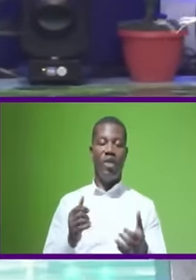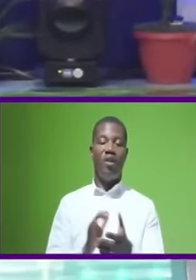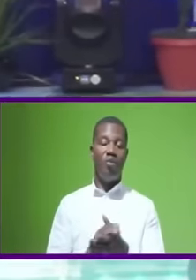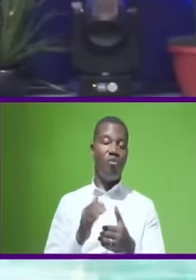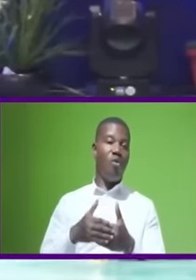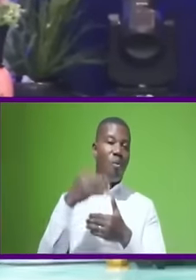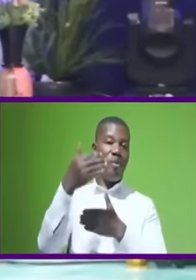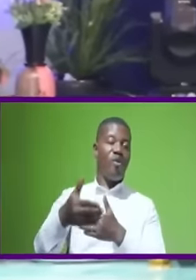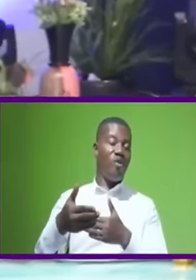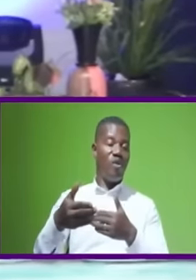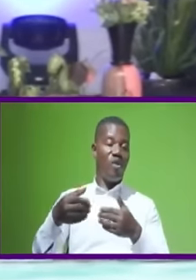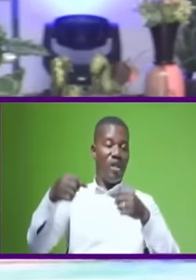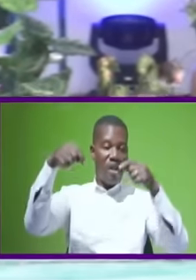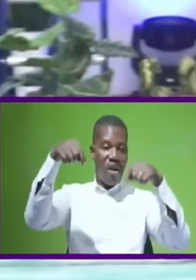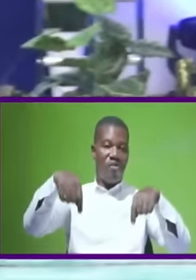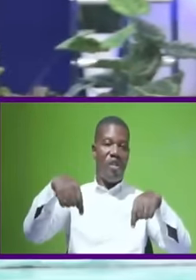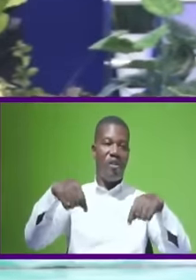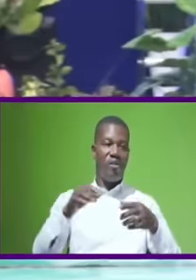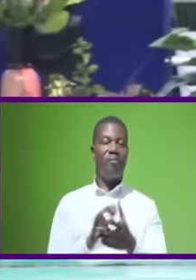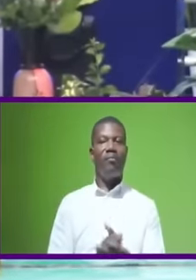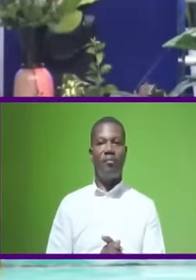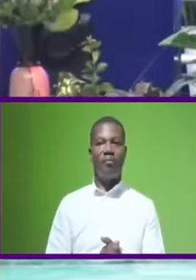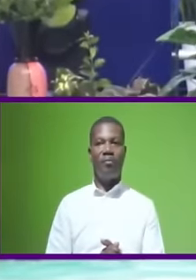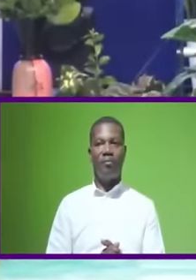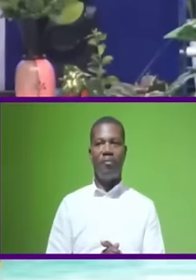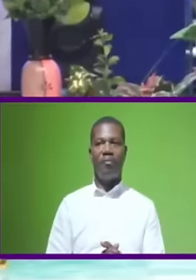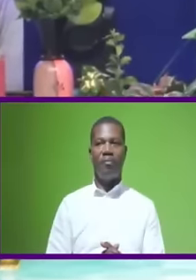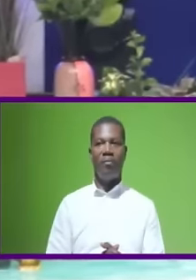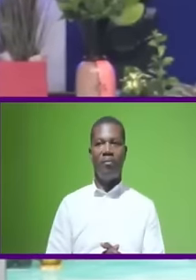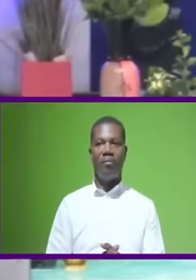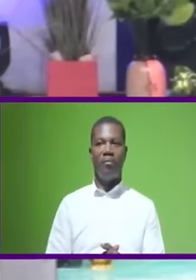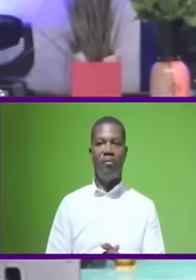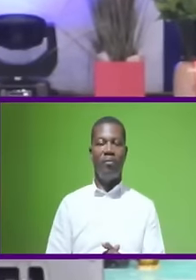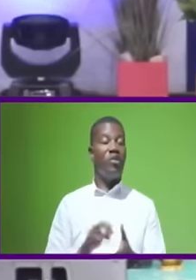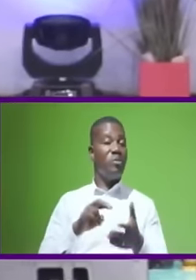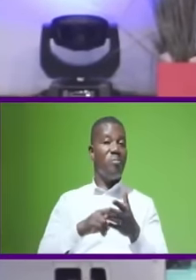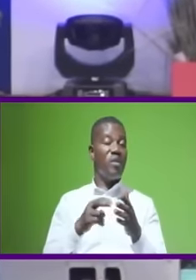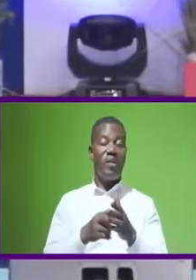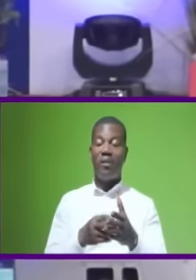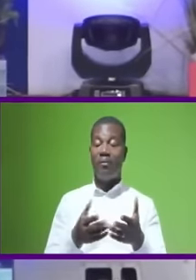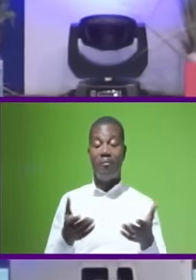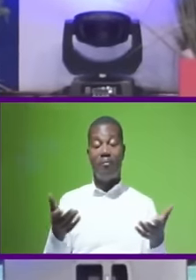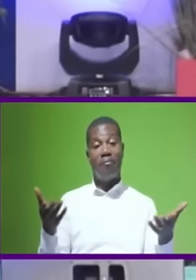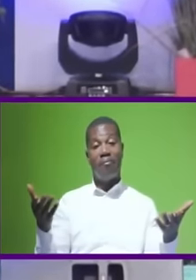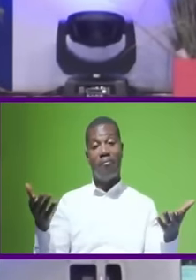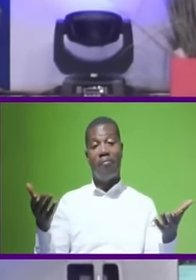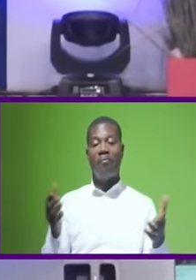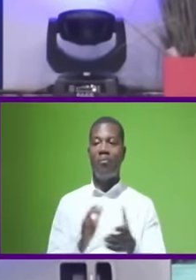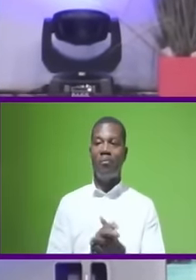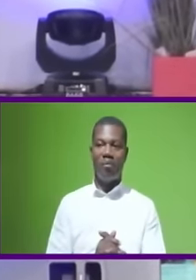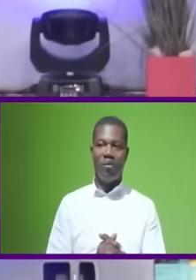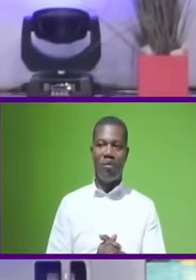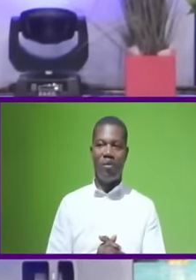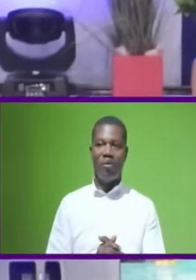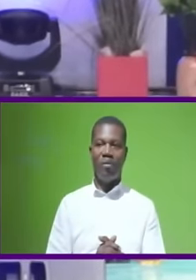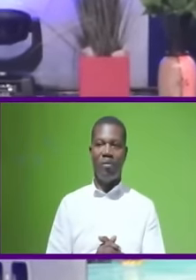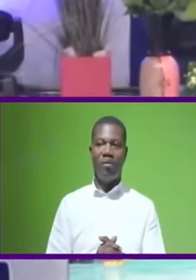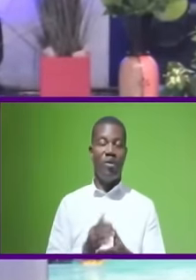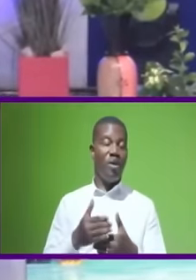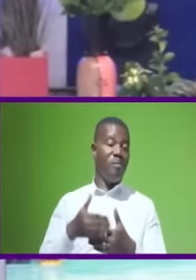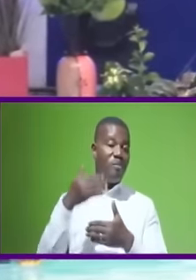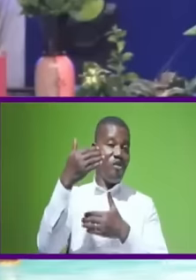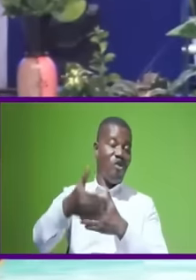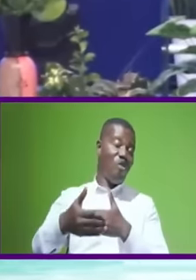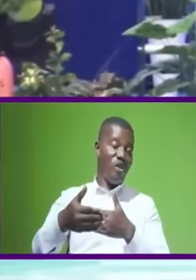So now we are going beyond the after. Asia, no. This is the meaning. Beyond the